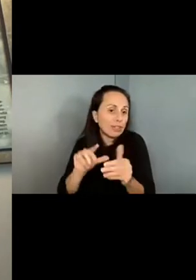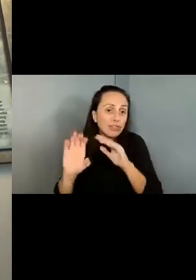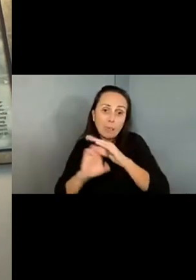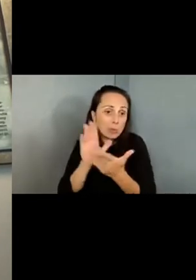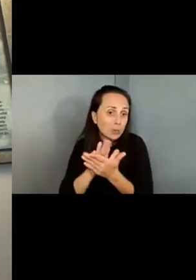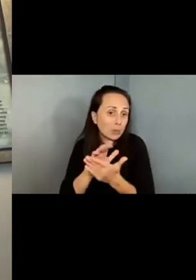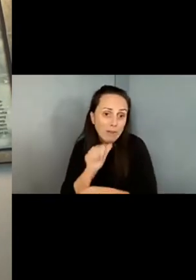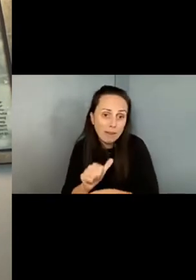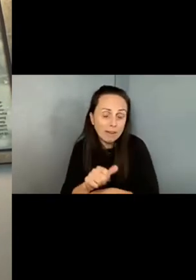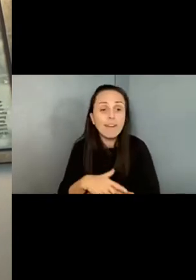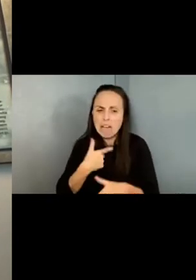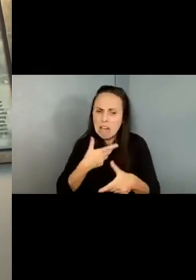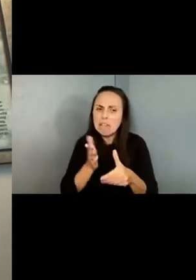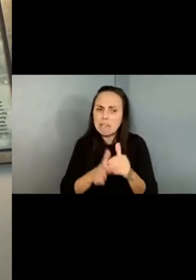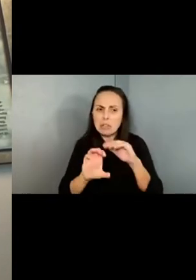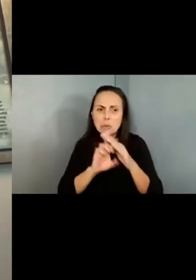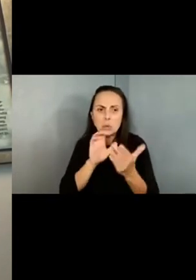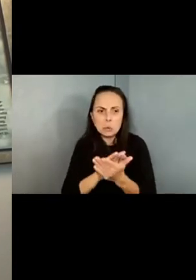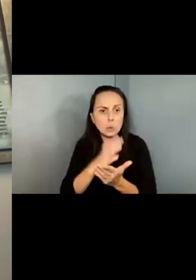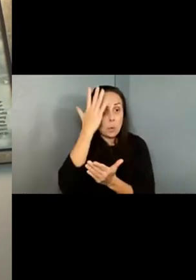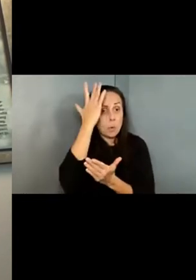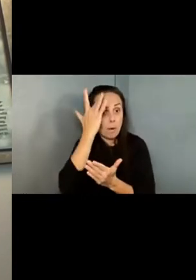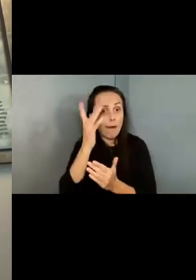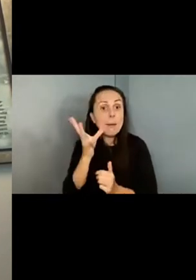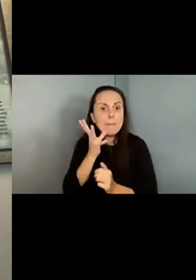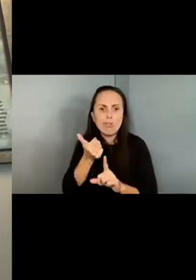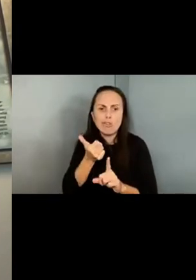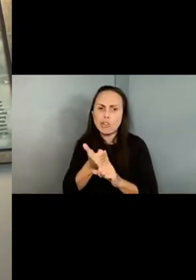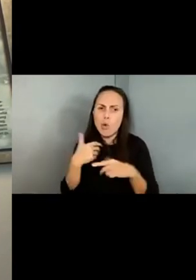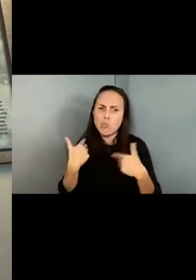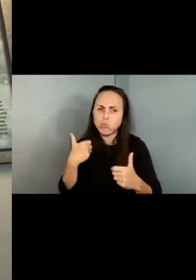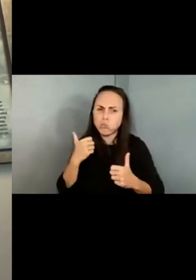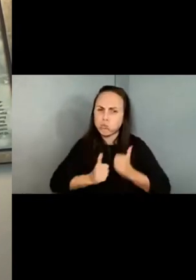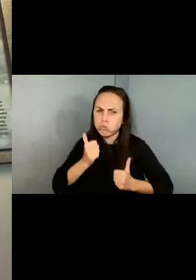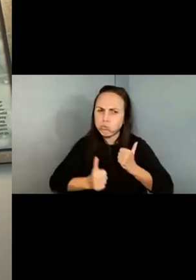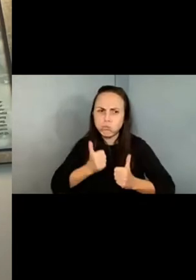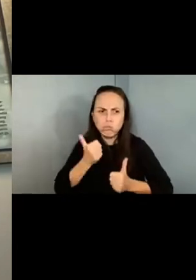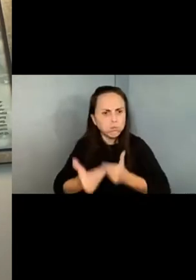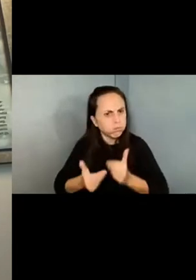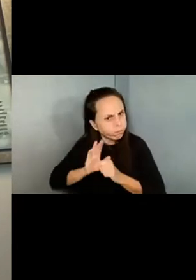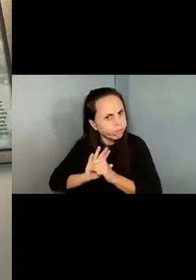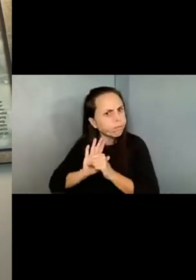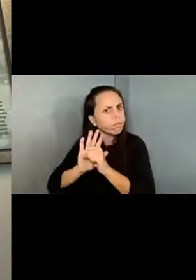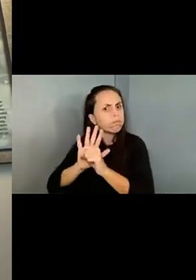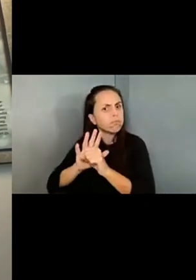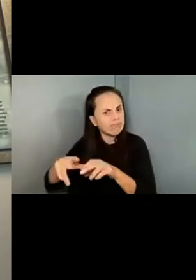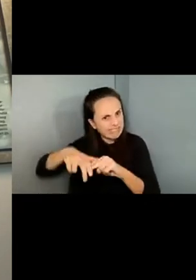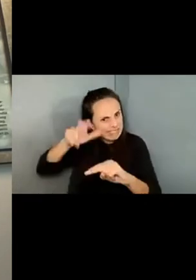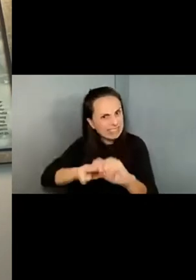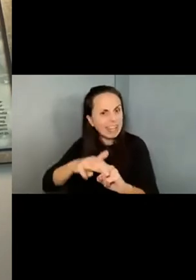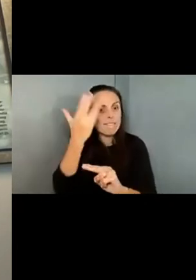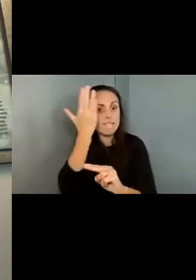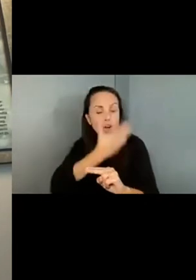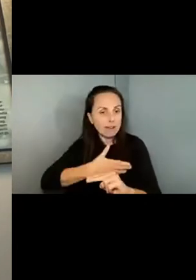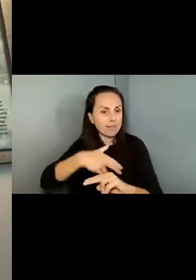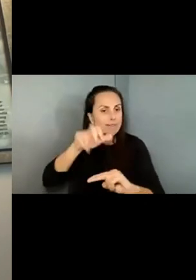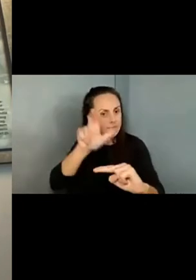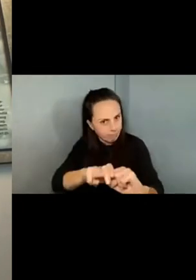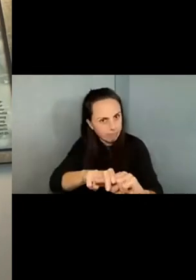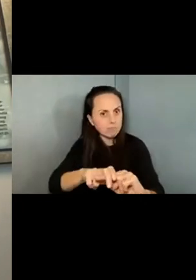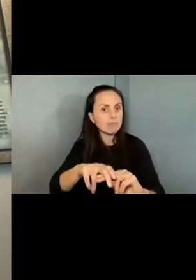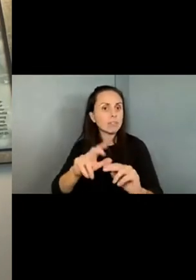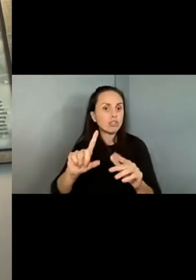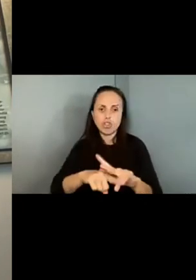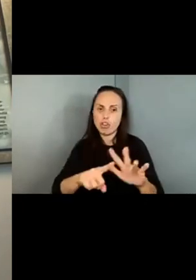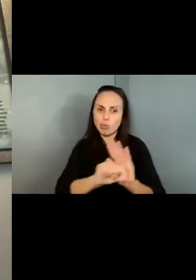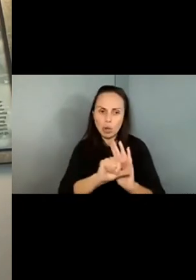I finished elementary school because my mother is a fierce woman, and she insisted that I sit in the front row of every class since first